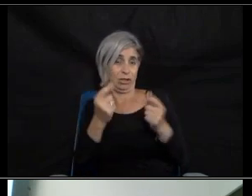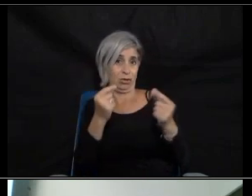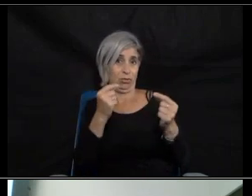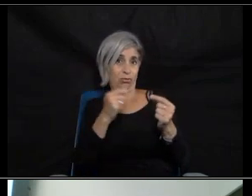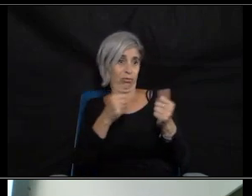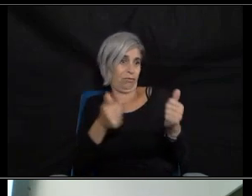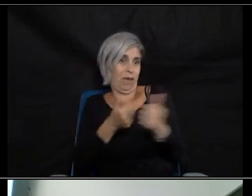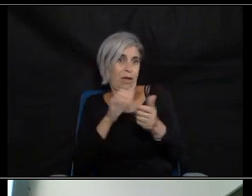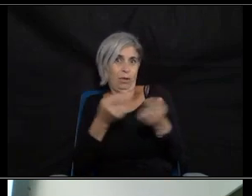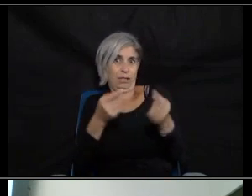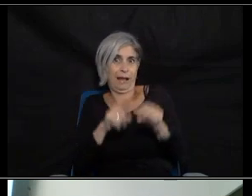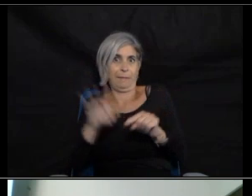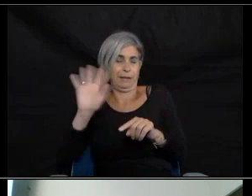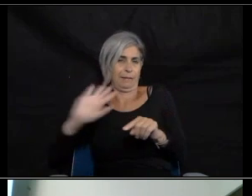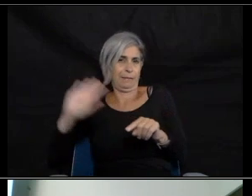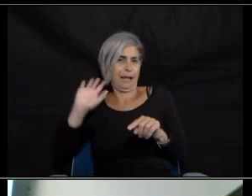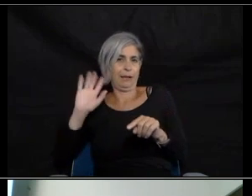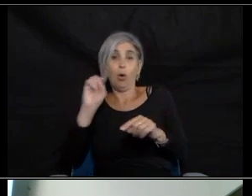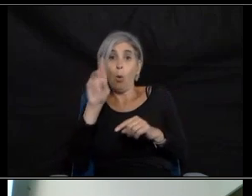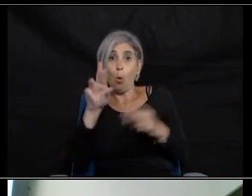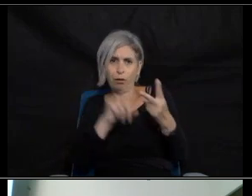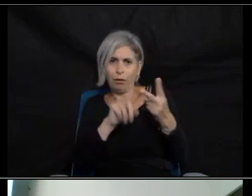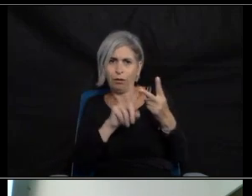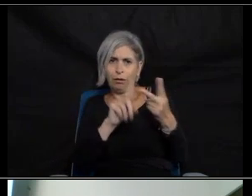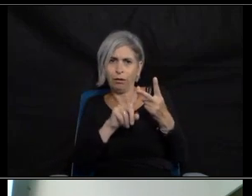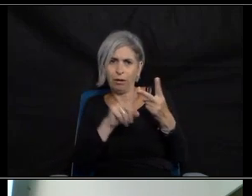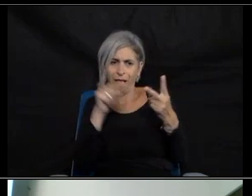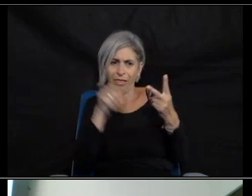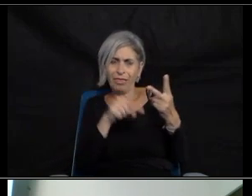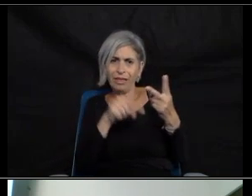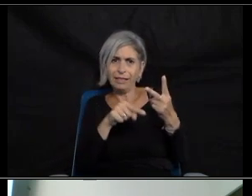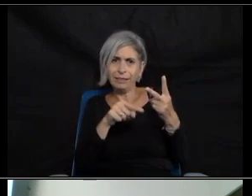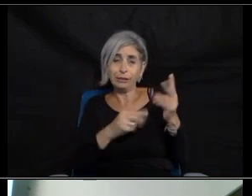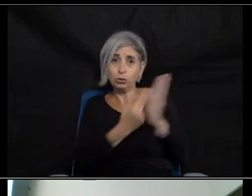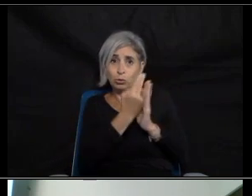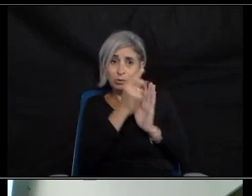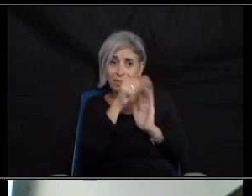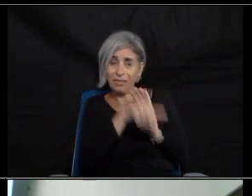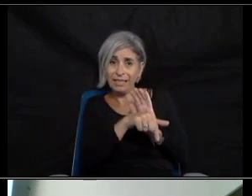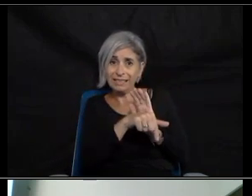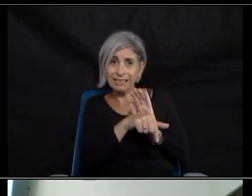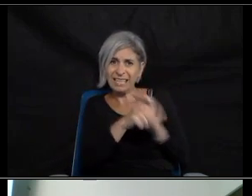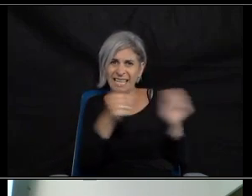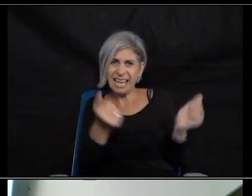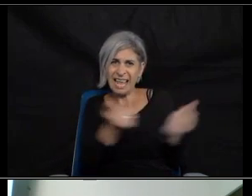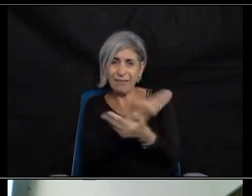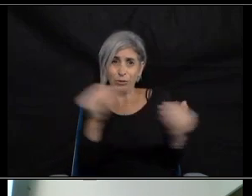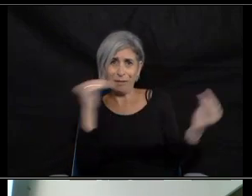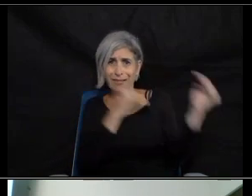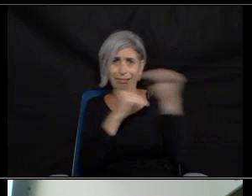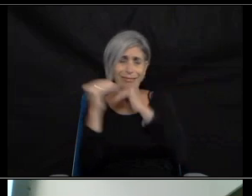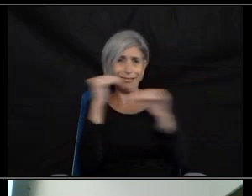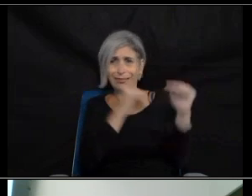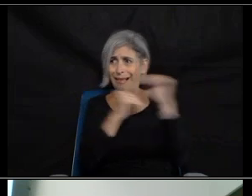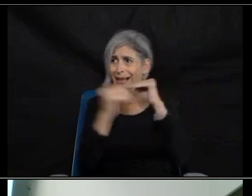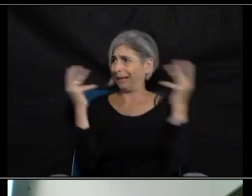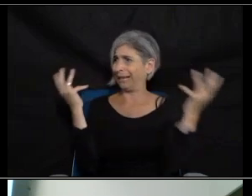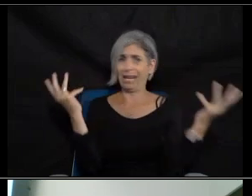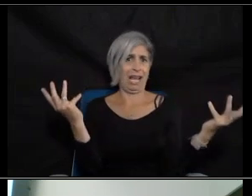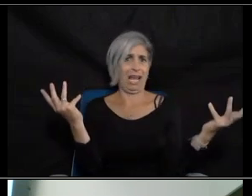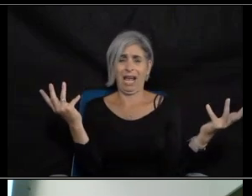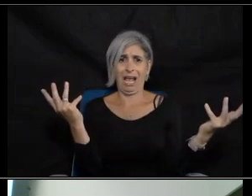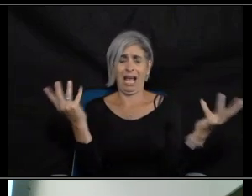up for whatever's happened in the past, or this, there's some truth to this and everybody has been lying. So it's hard